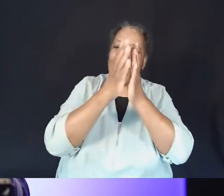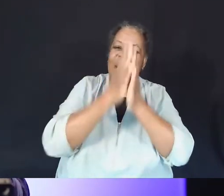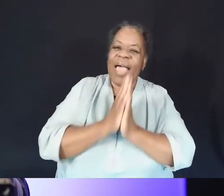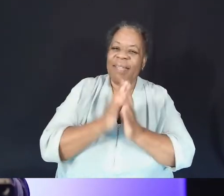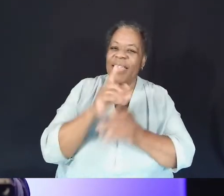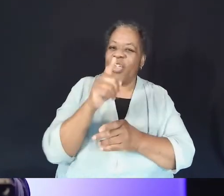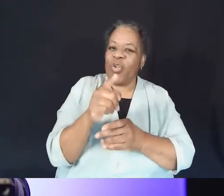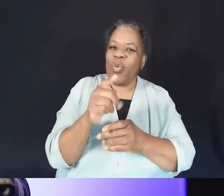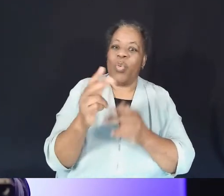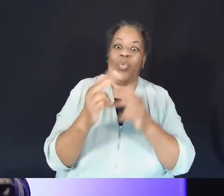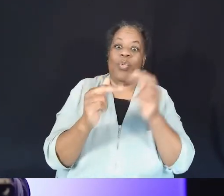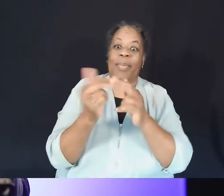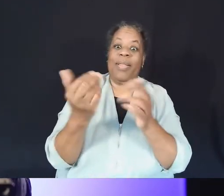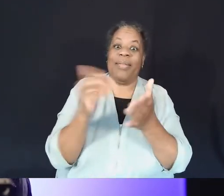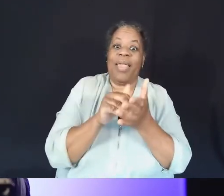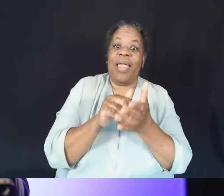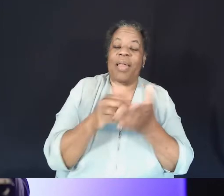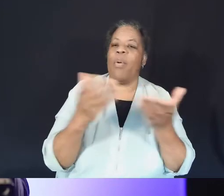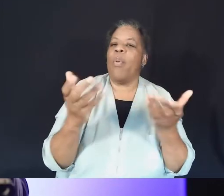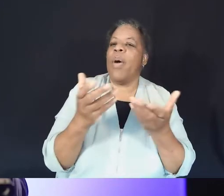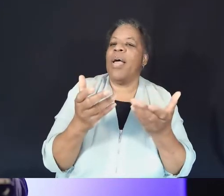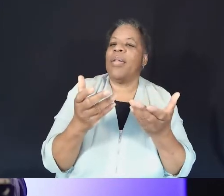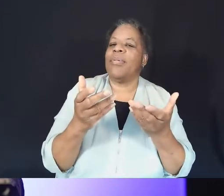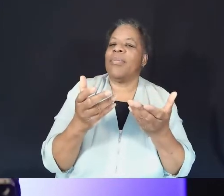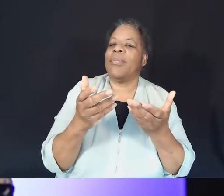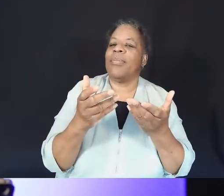rebuild? Would you pray with me?